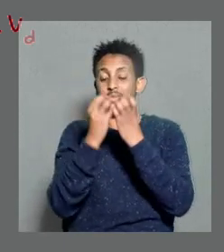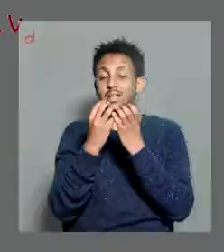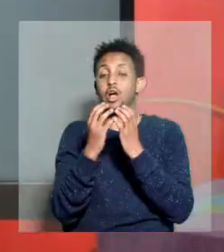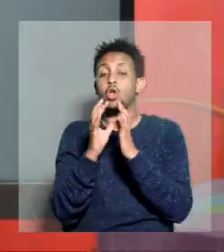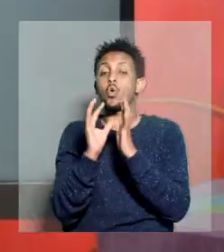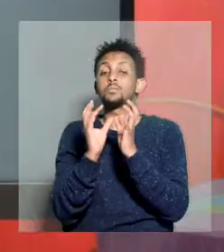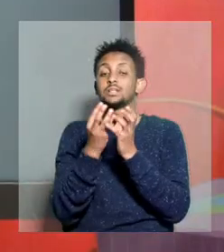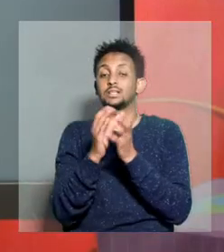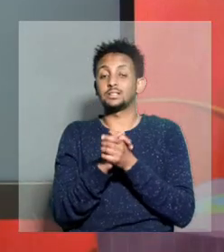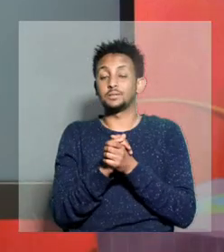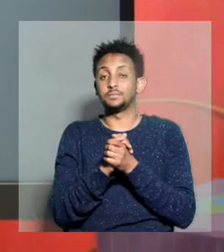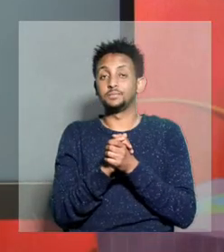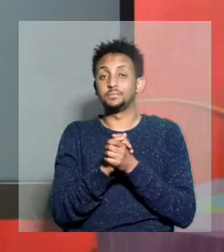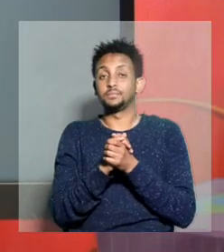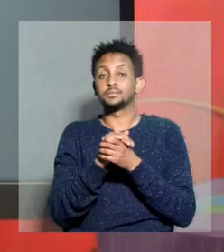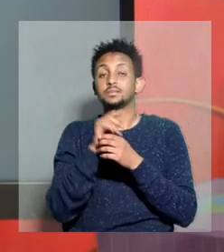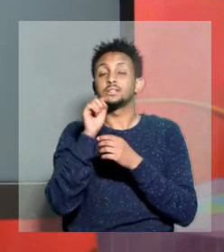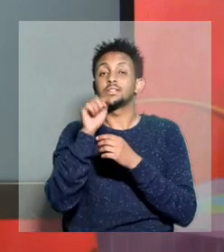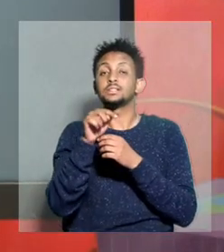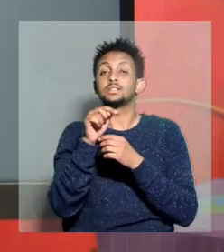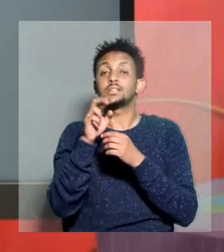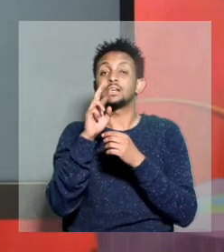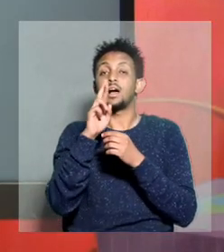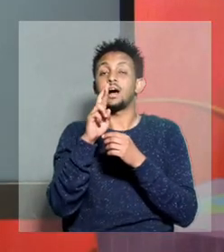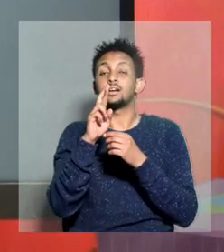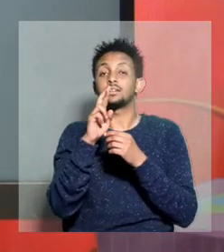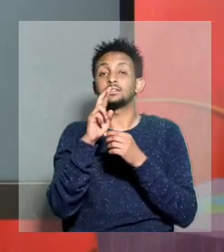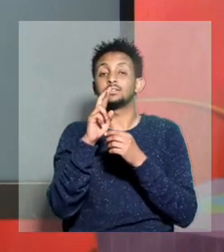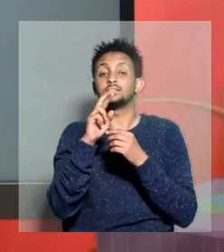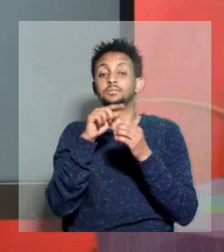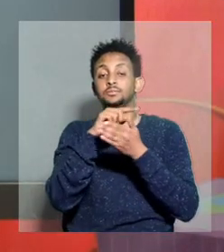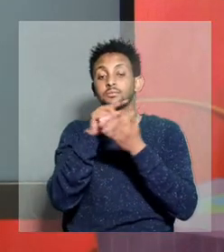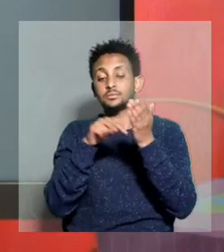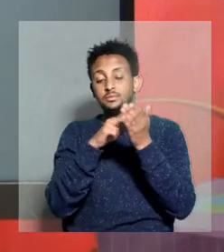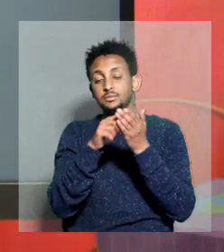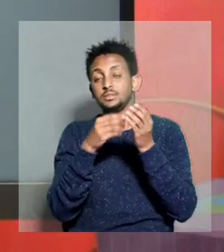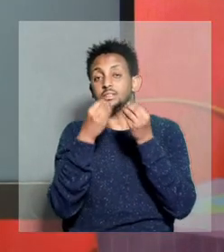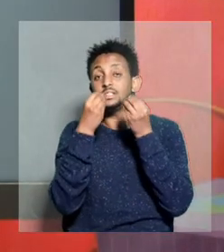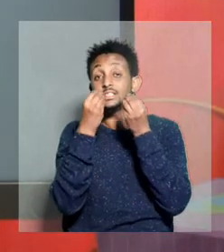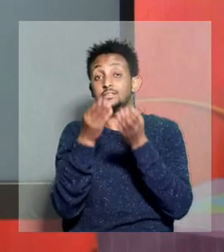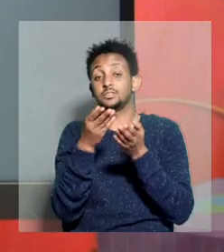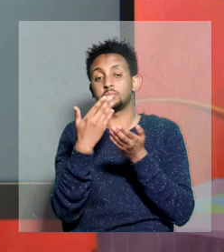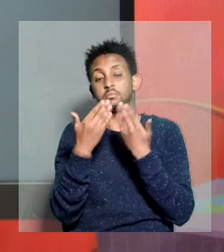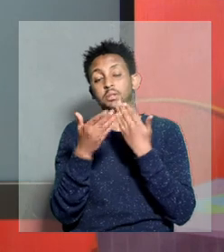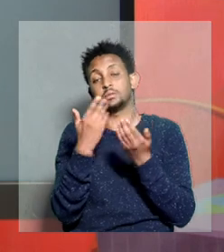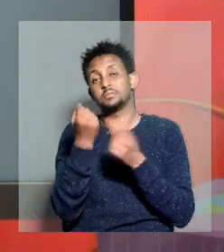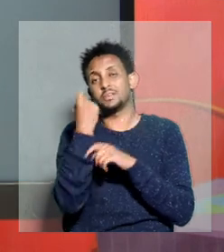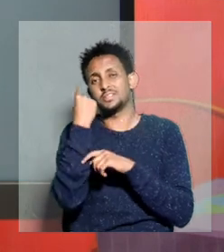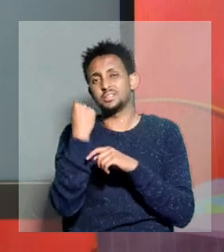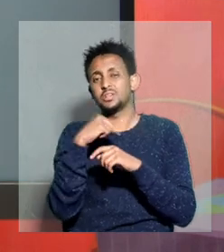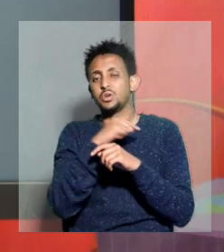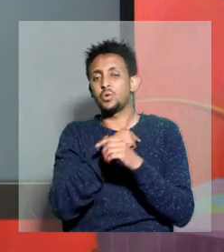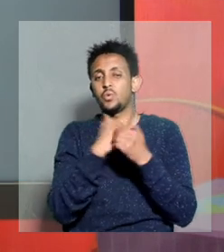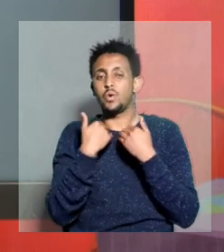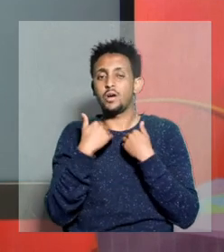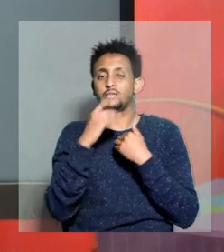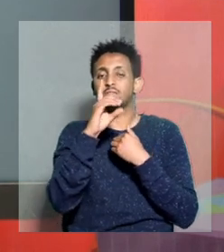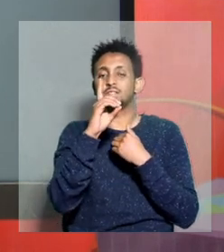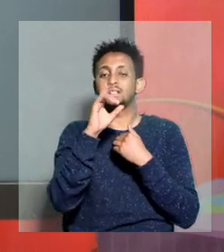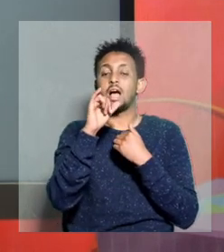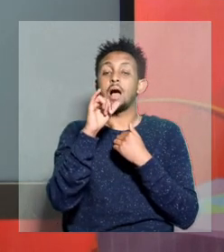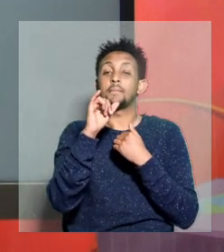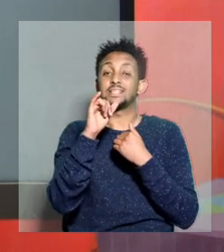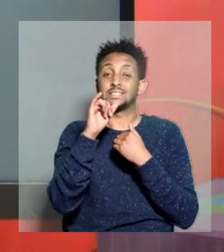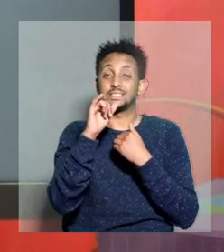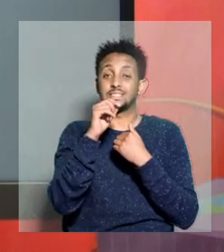objects. And the radius of the sphere is given to be, actually previously we have the diameter. It says